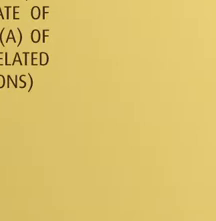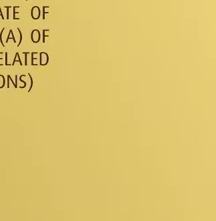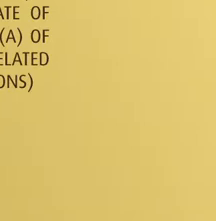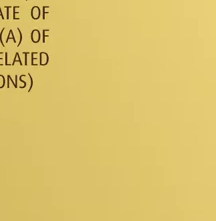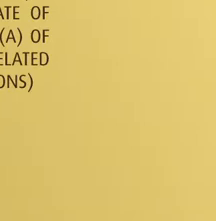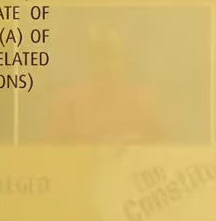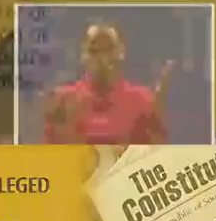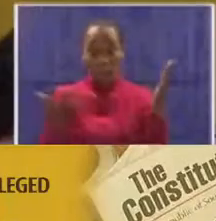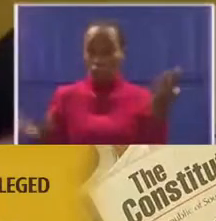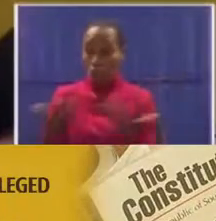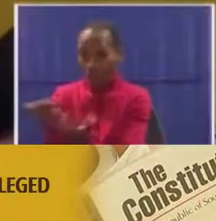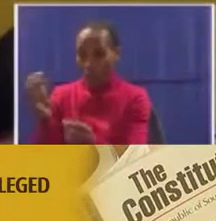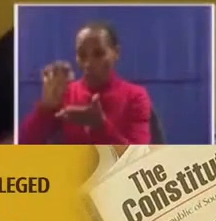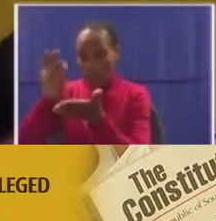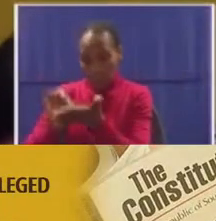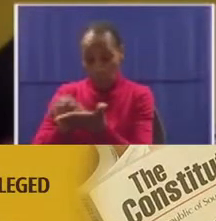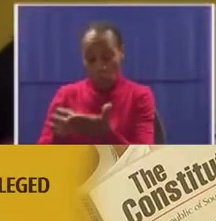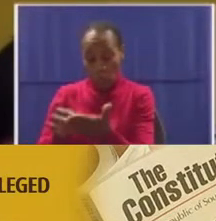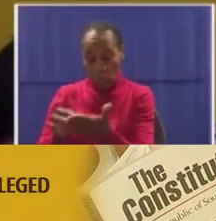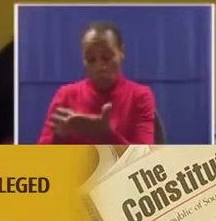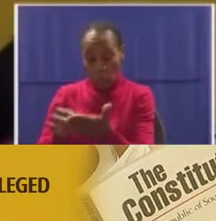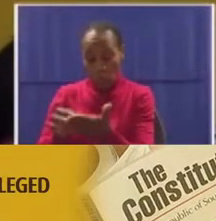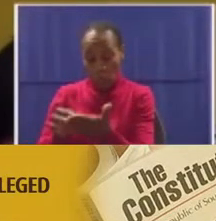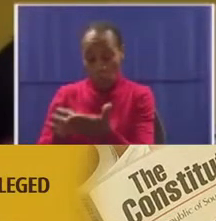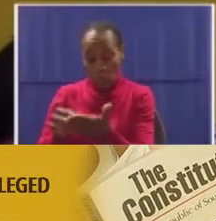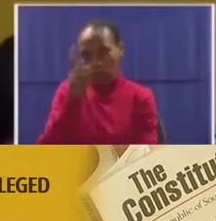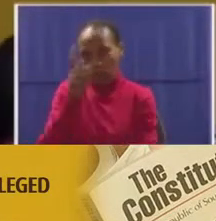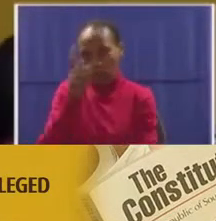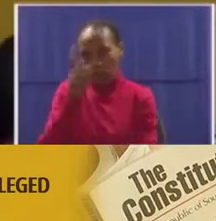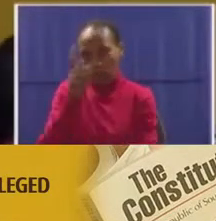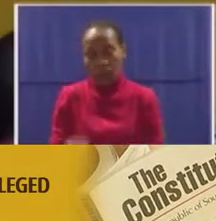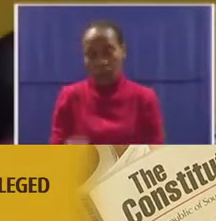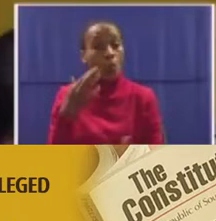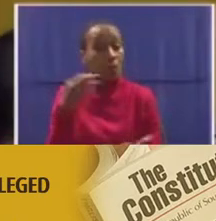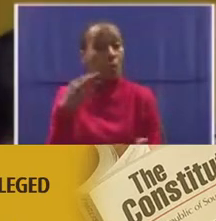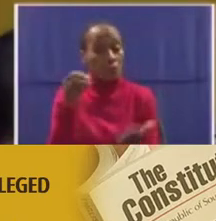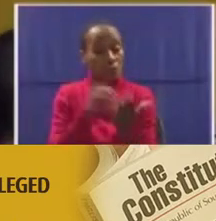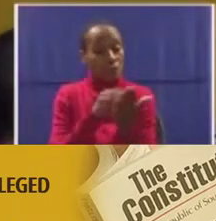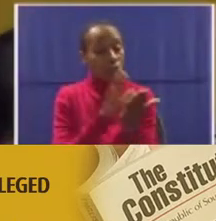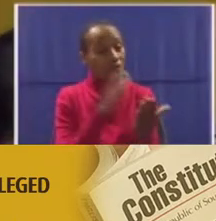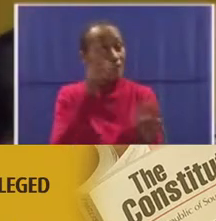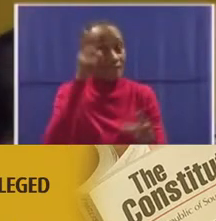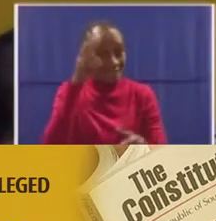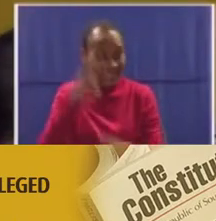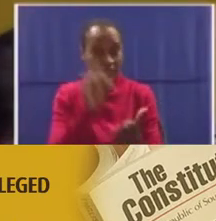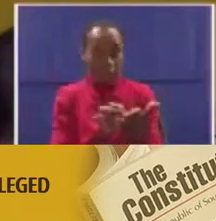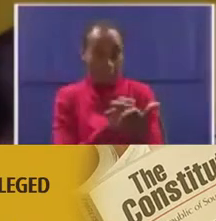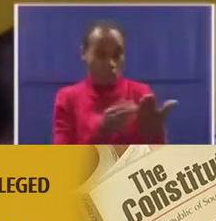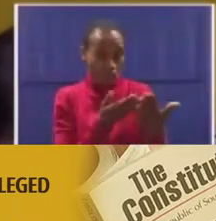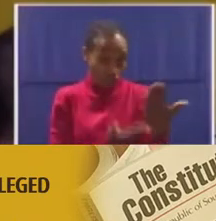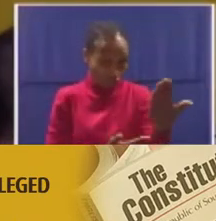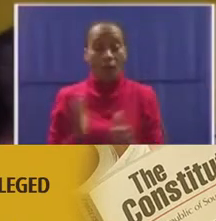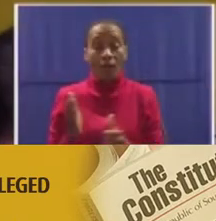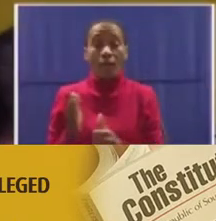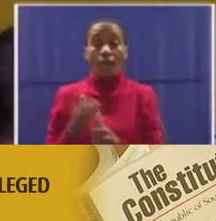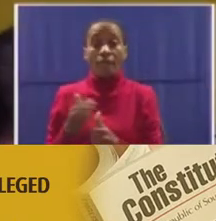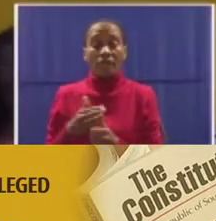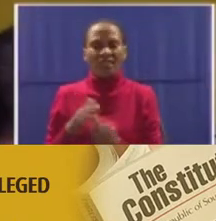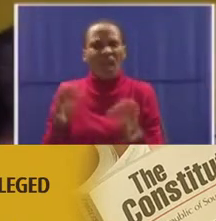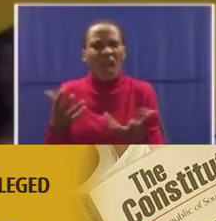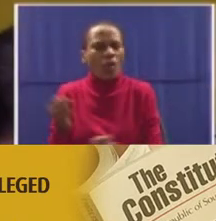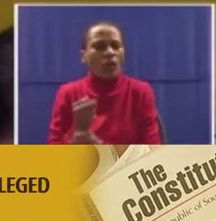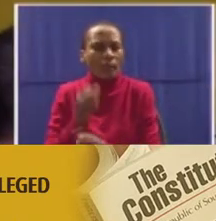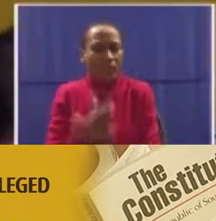voting procedure will be used for this recording of votes firstly in order to establish a